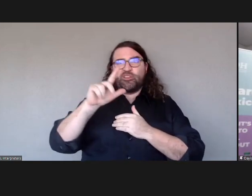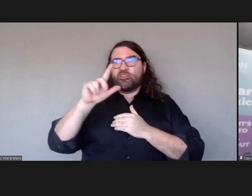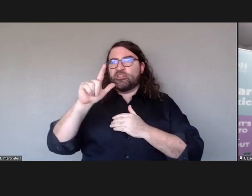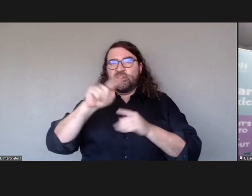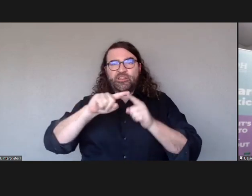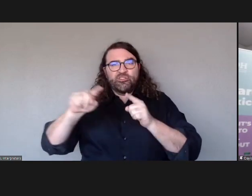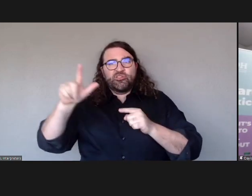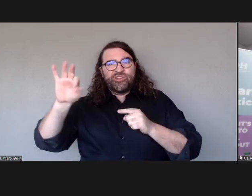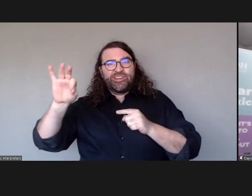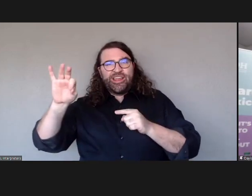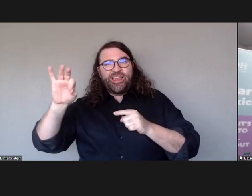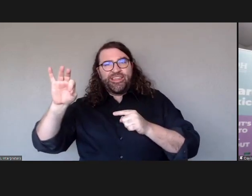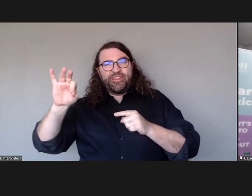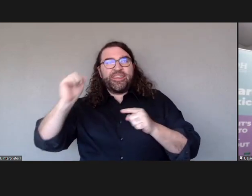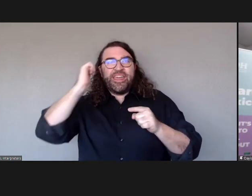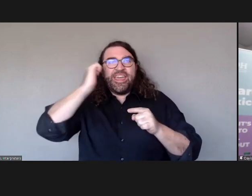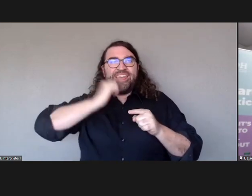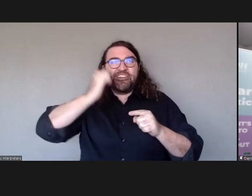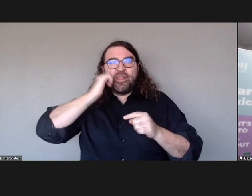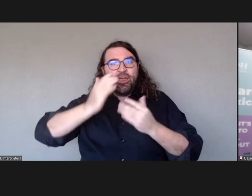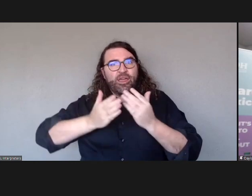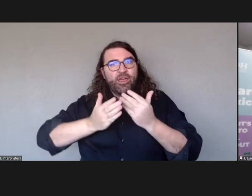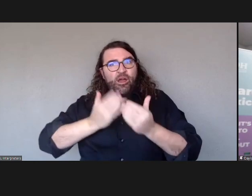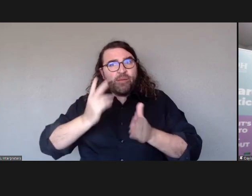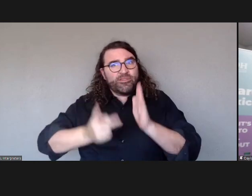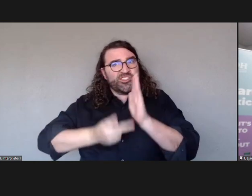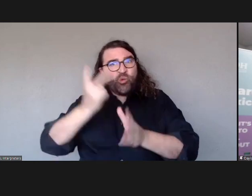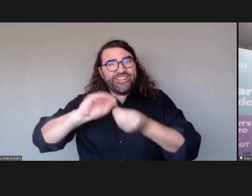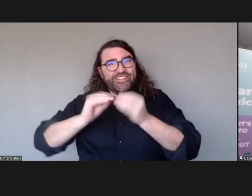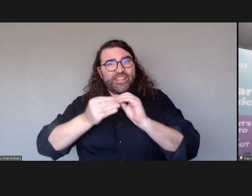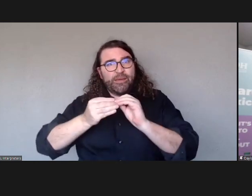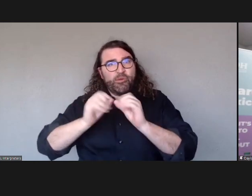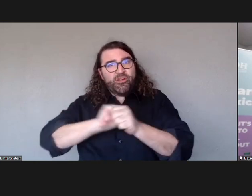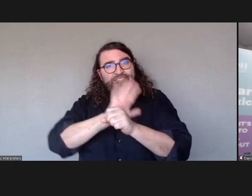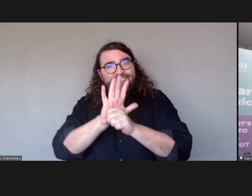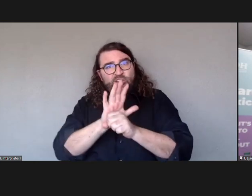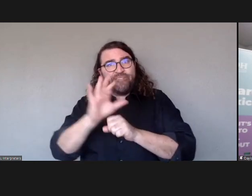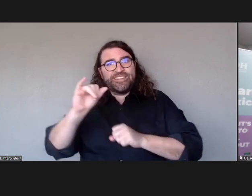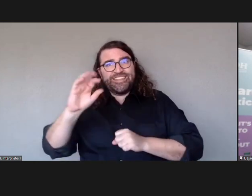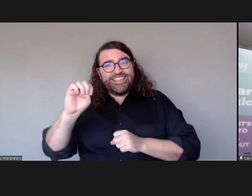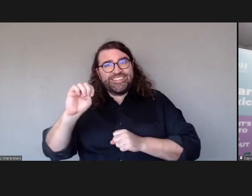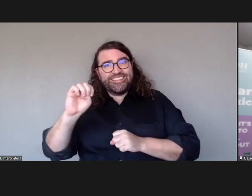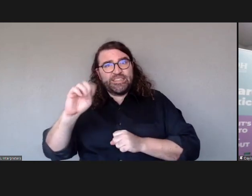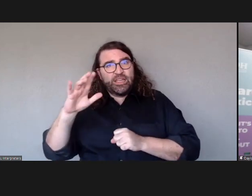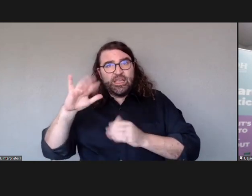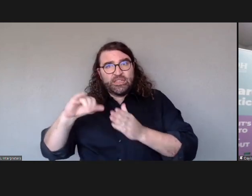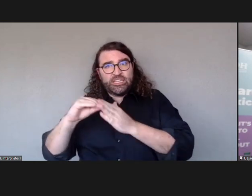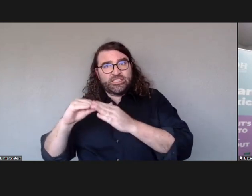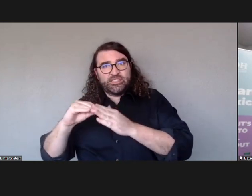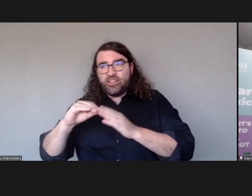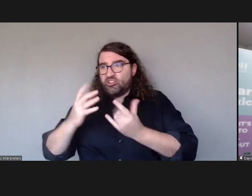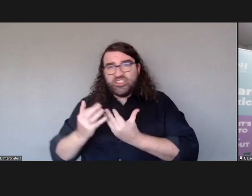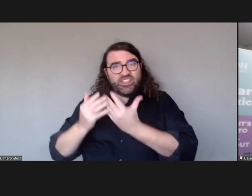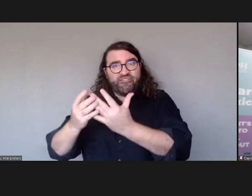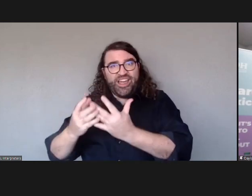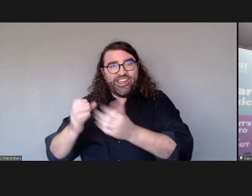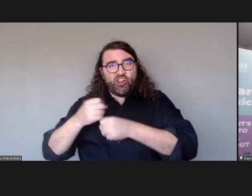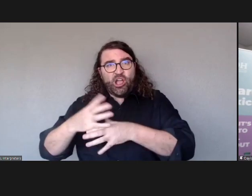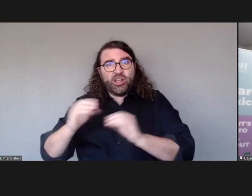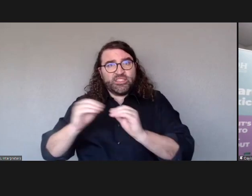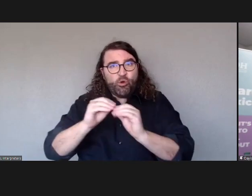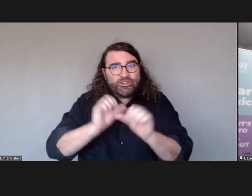case rate, almost twice what it is this week. And I didn't know if that had been a result of evacuations or crews there. I've